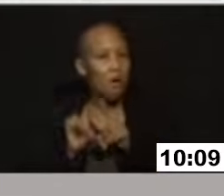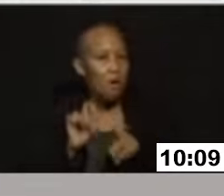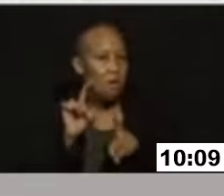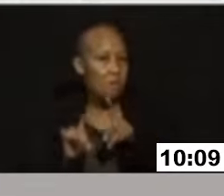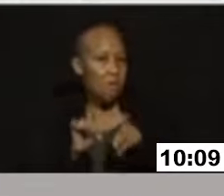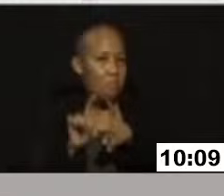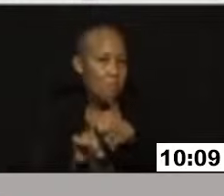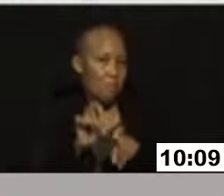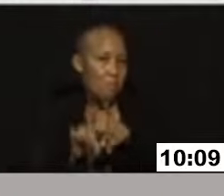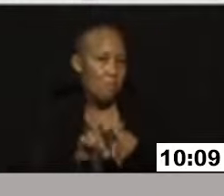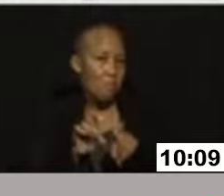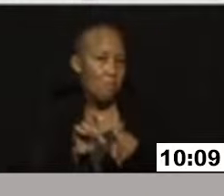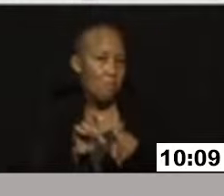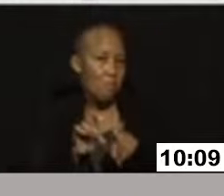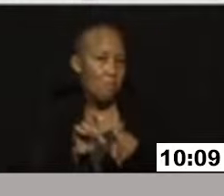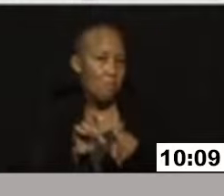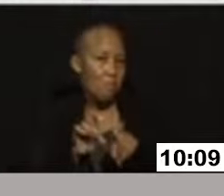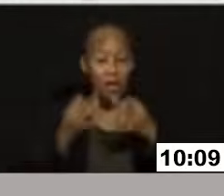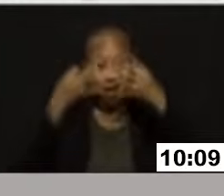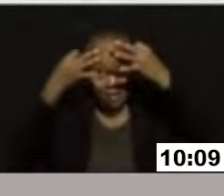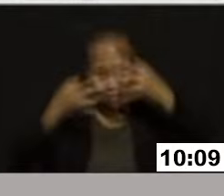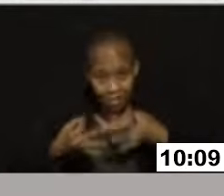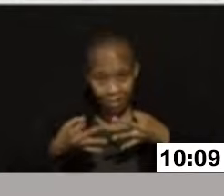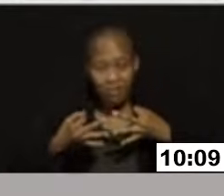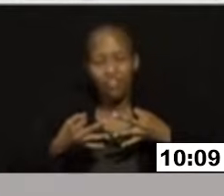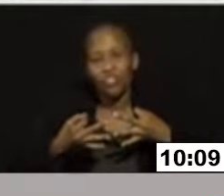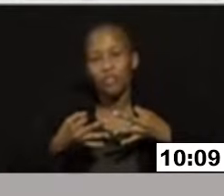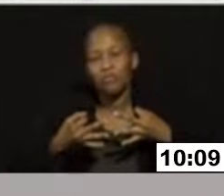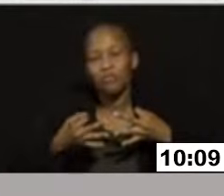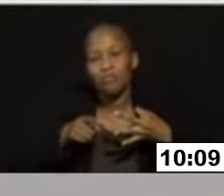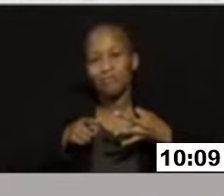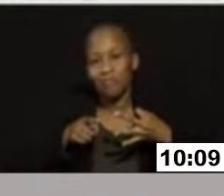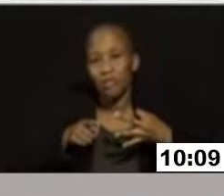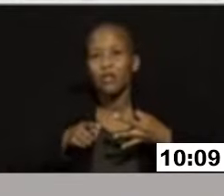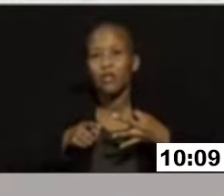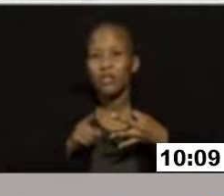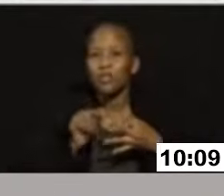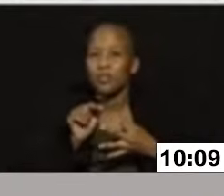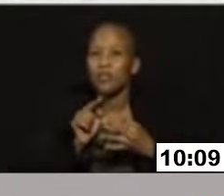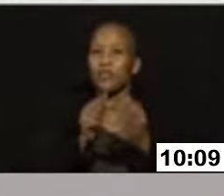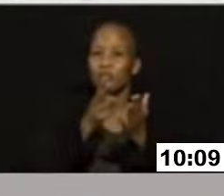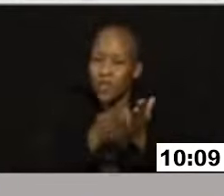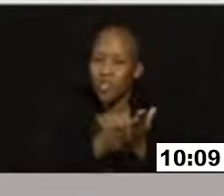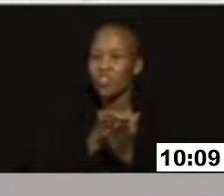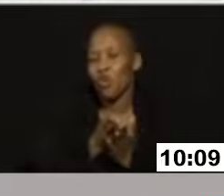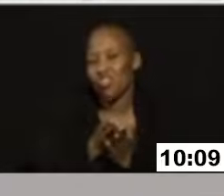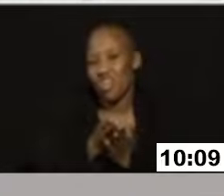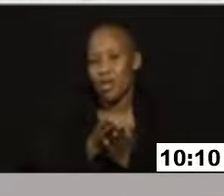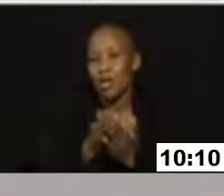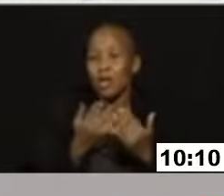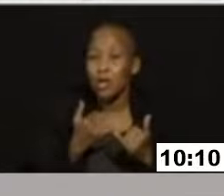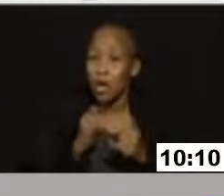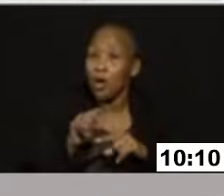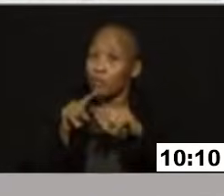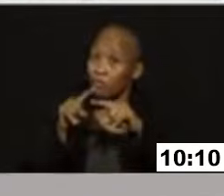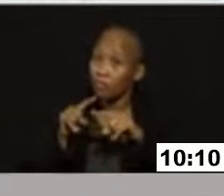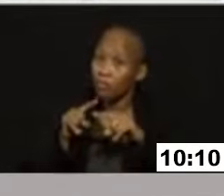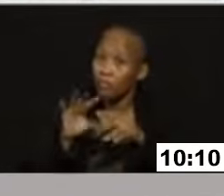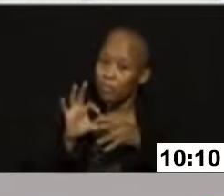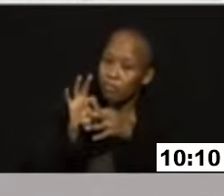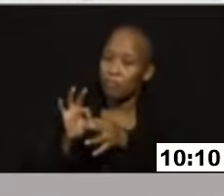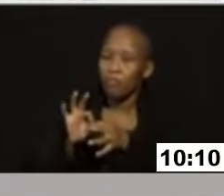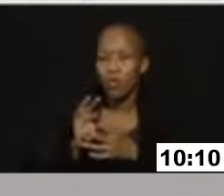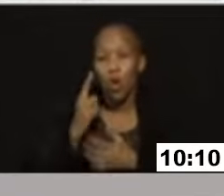decision is only in your discretion, is only in relation to a witness